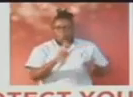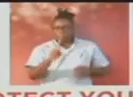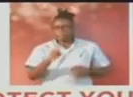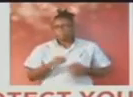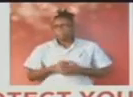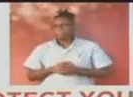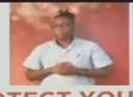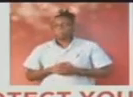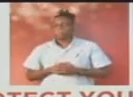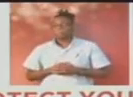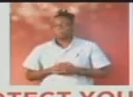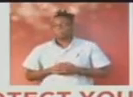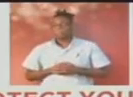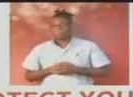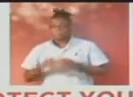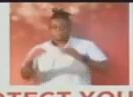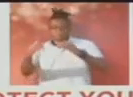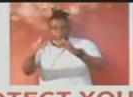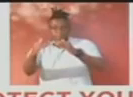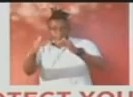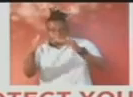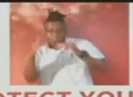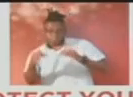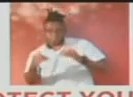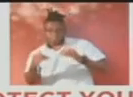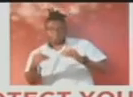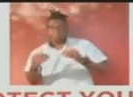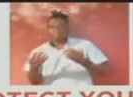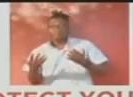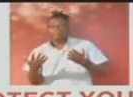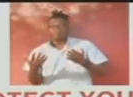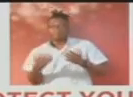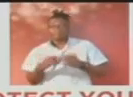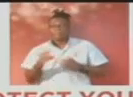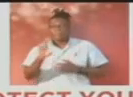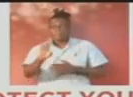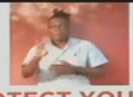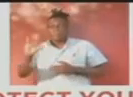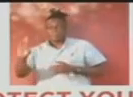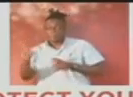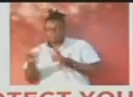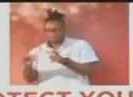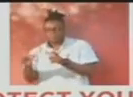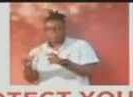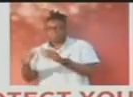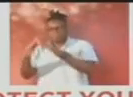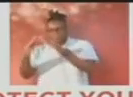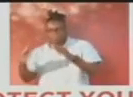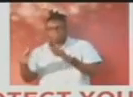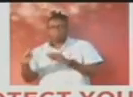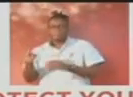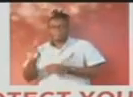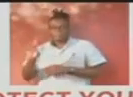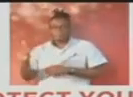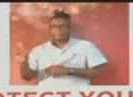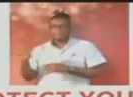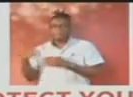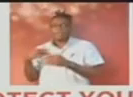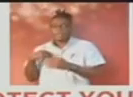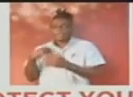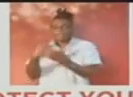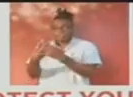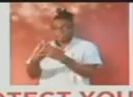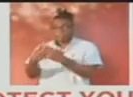the step-down facilities, the 77 individuals are distributed as follows. Claxton Bay Correctional Facility, 7. UE